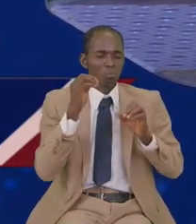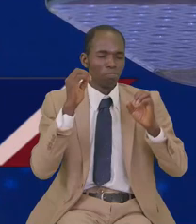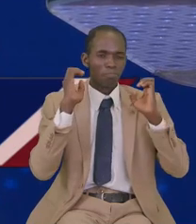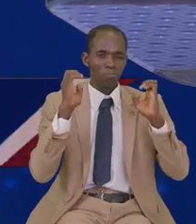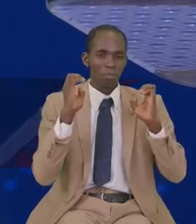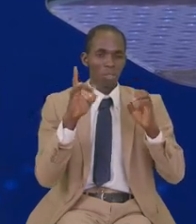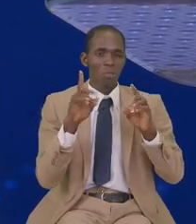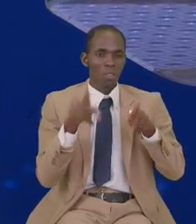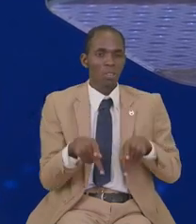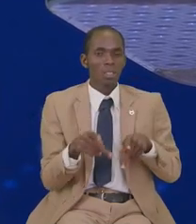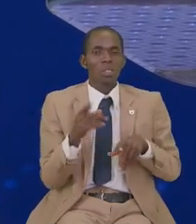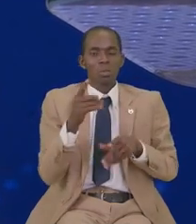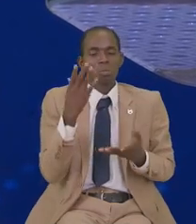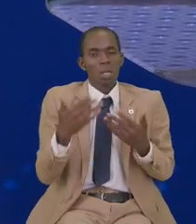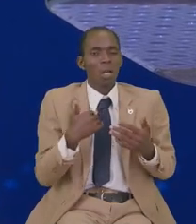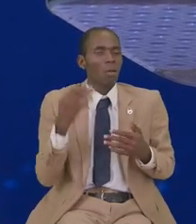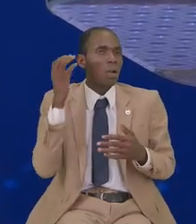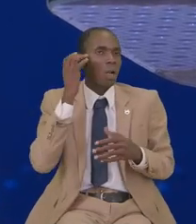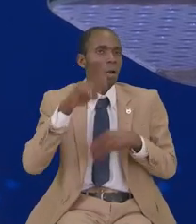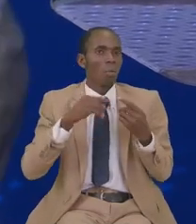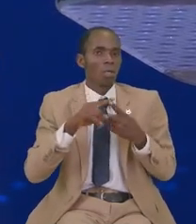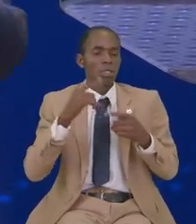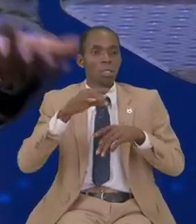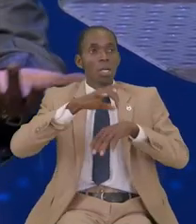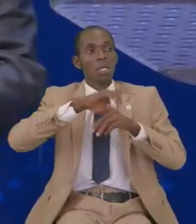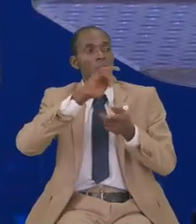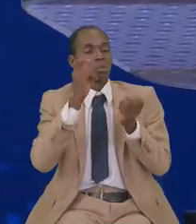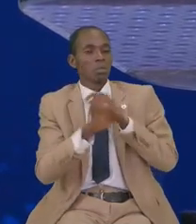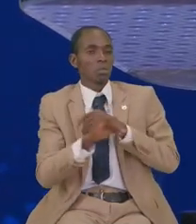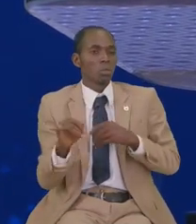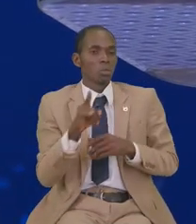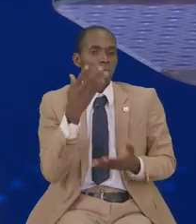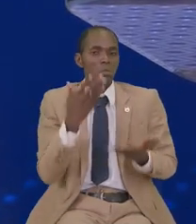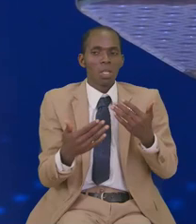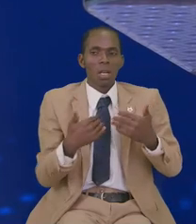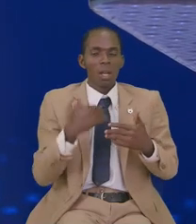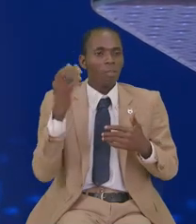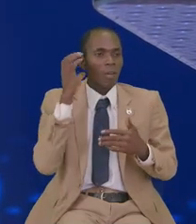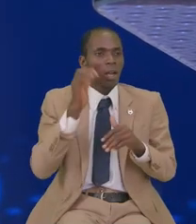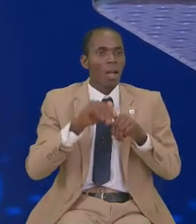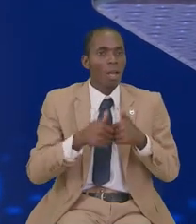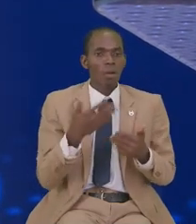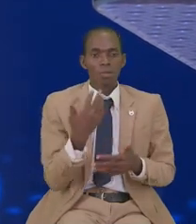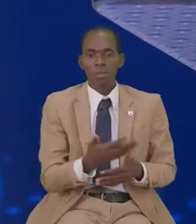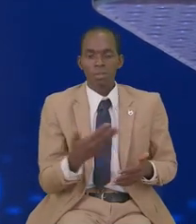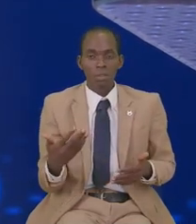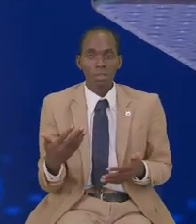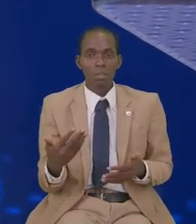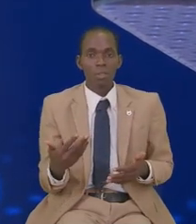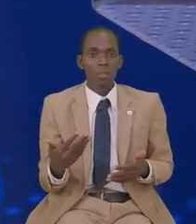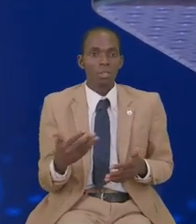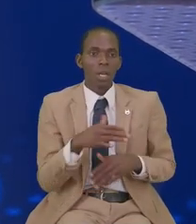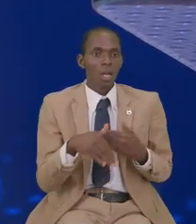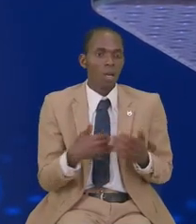have heard about the pollution of the air. You might have heard about how this world is